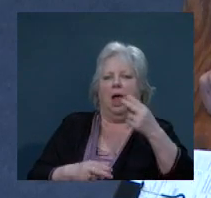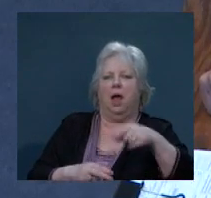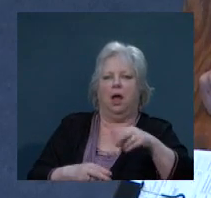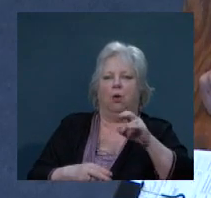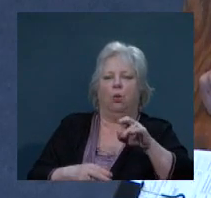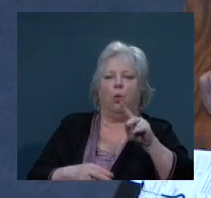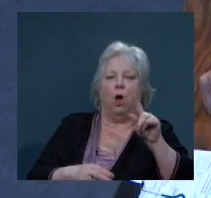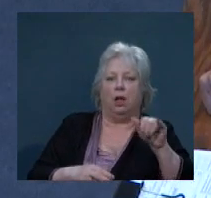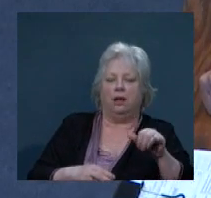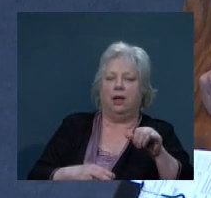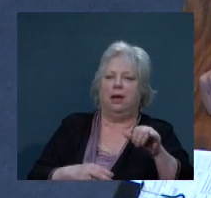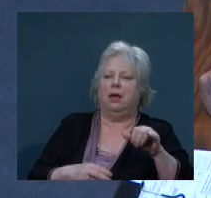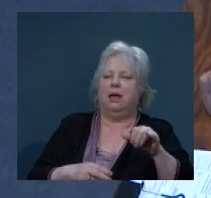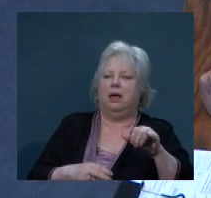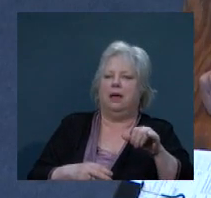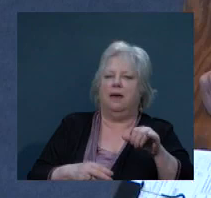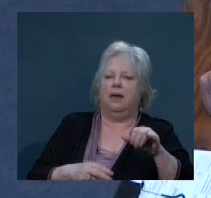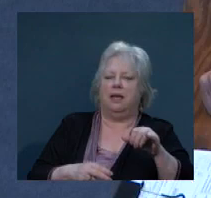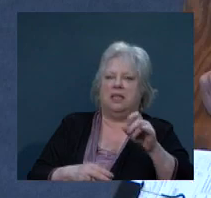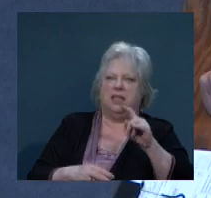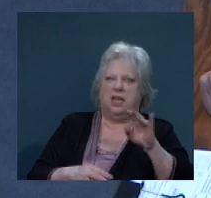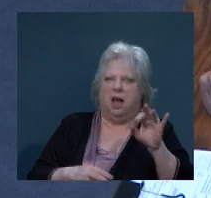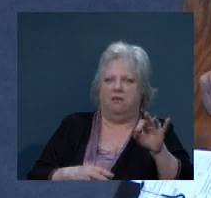only spending $6 a square foot.